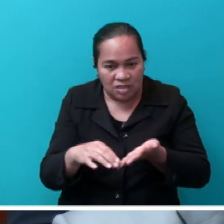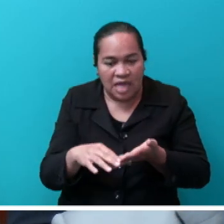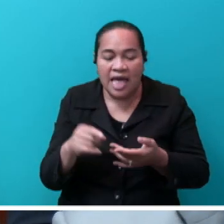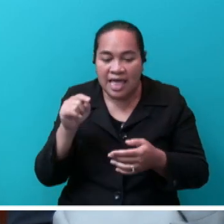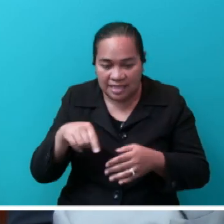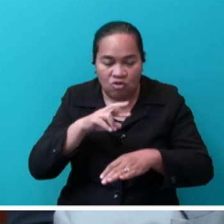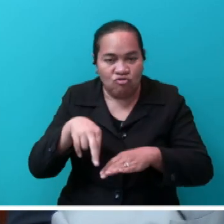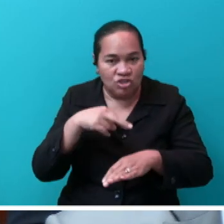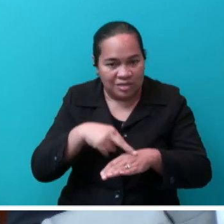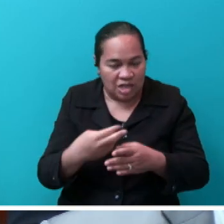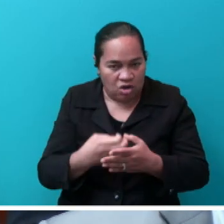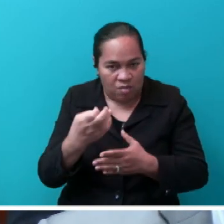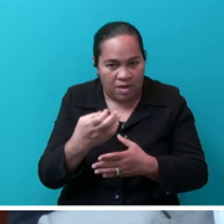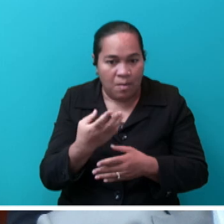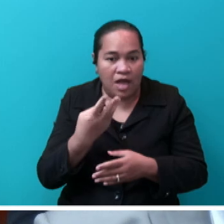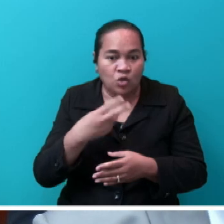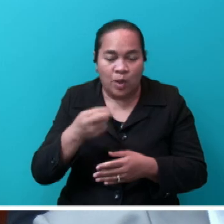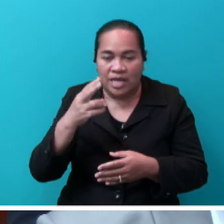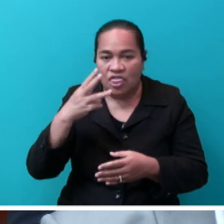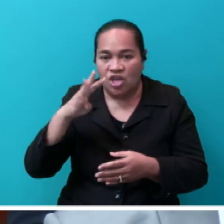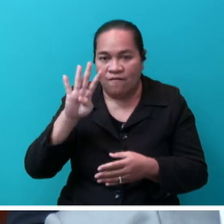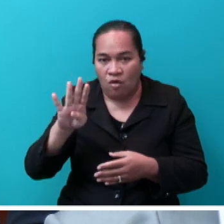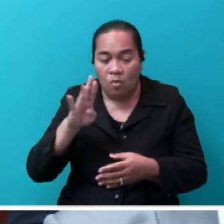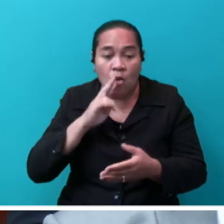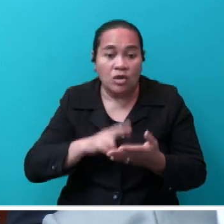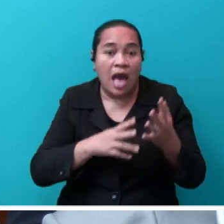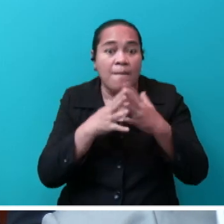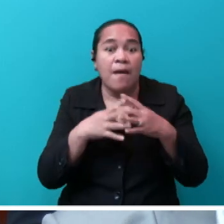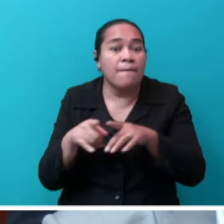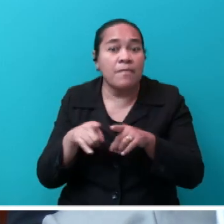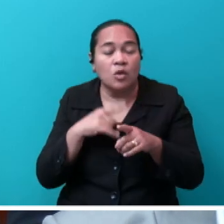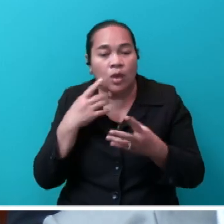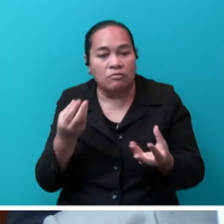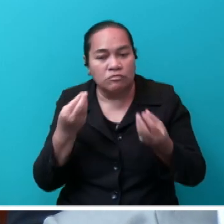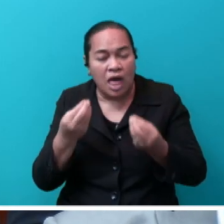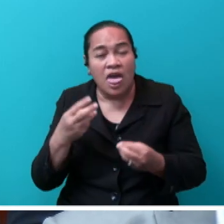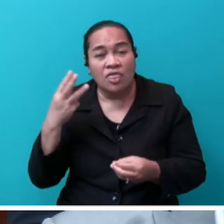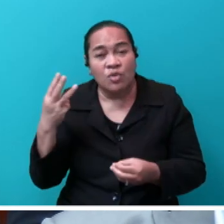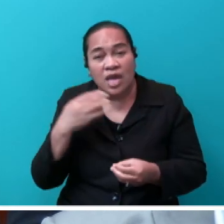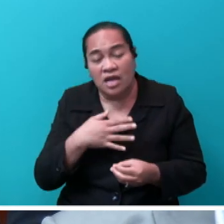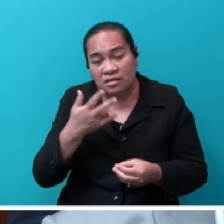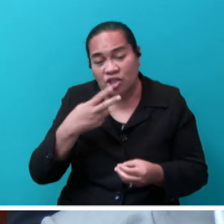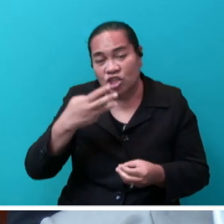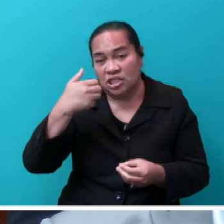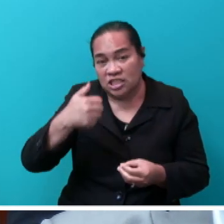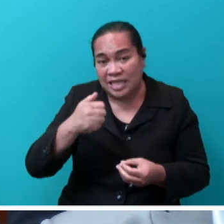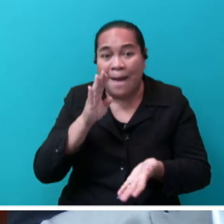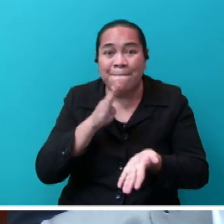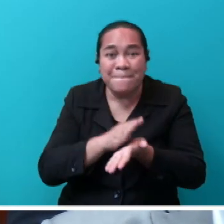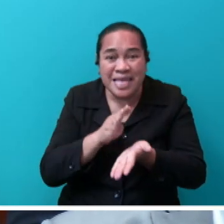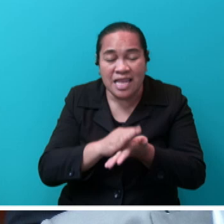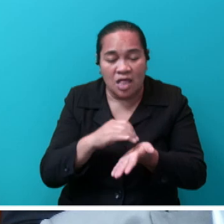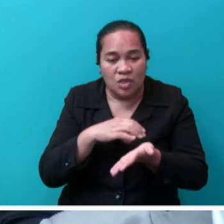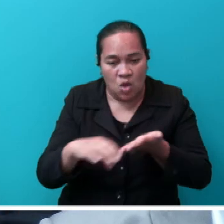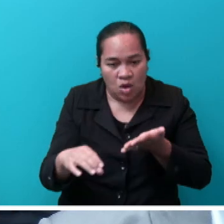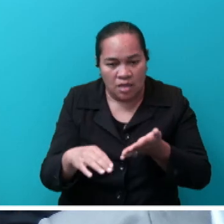2034, bring the total contribution to a record-breaking US $336 billion. This boost could also support